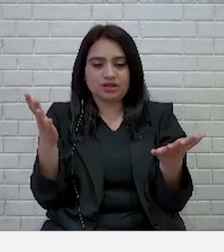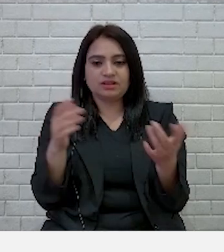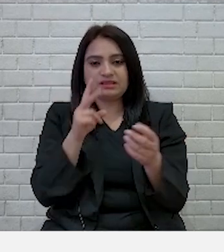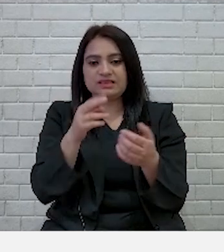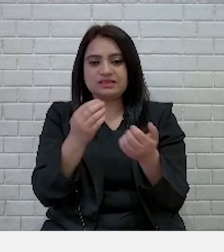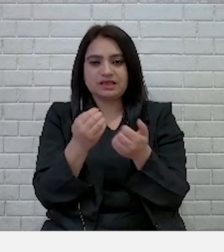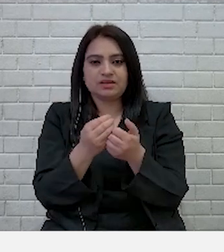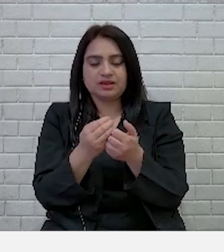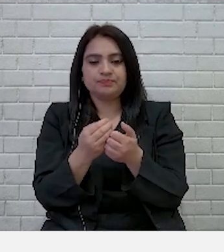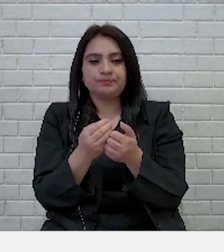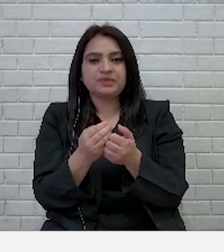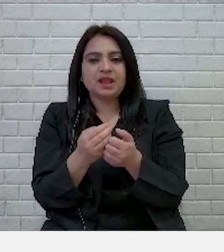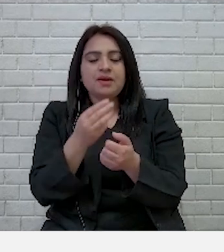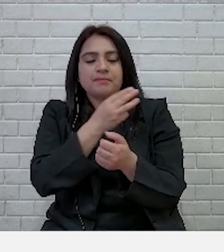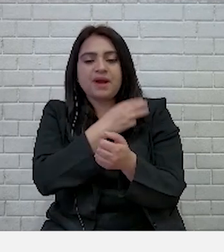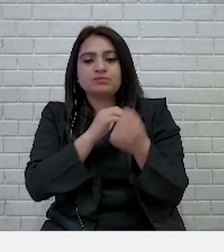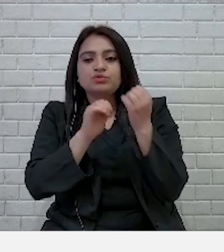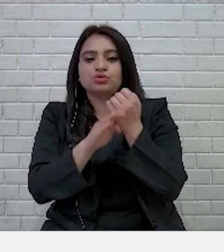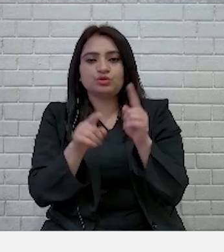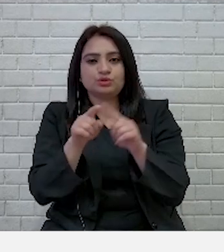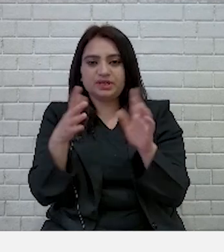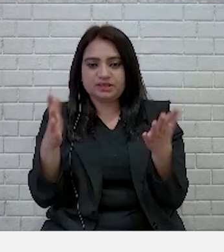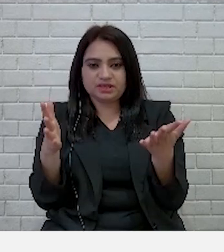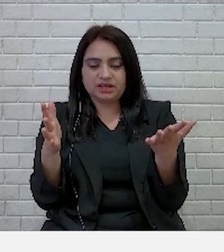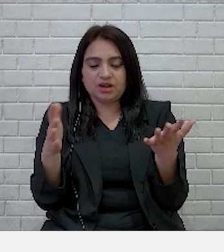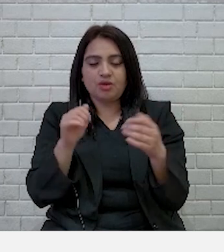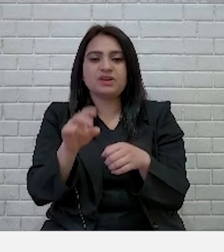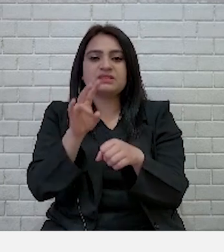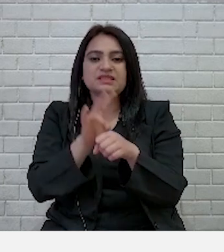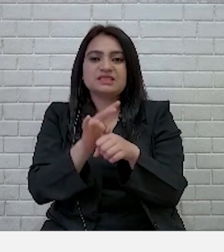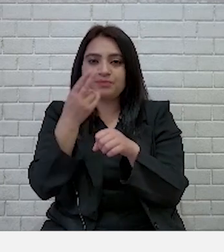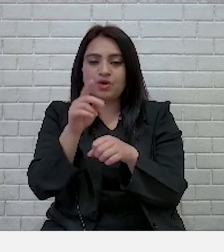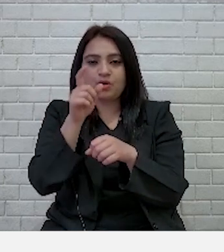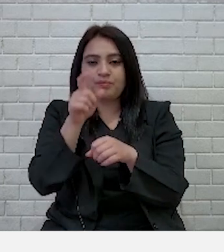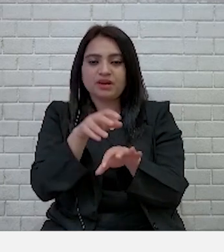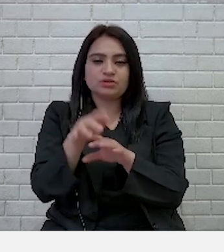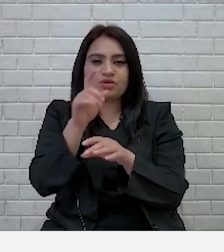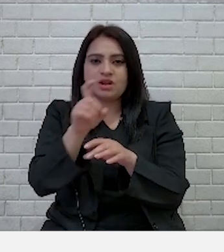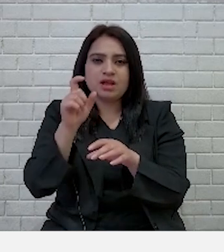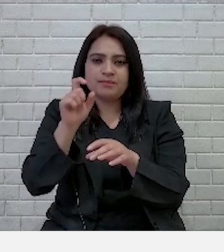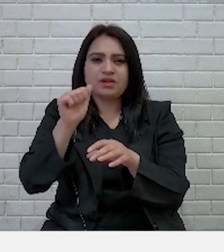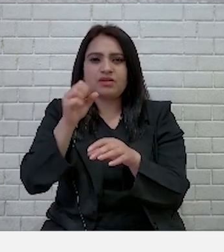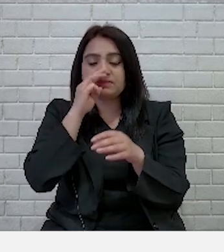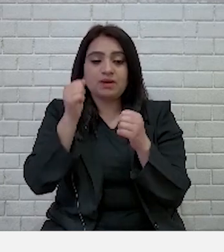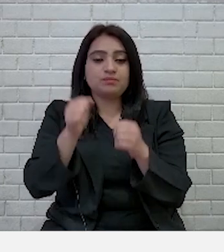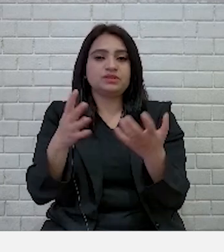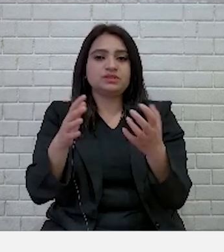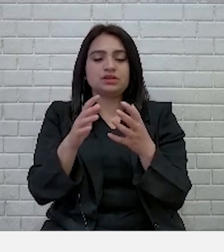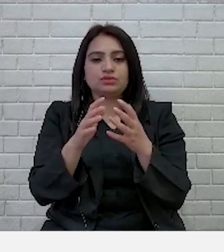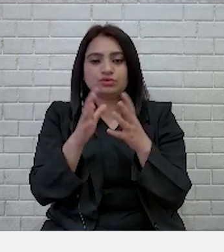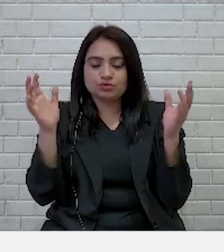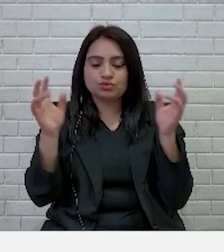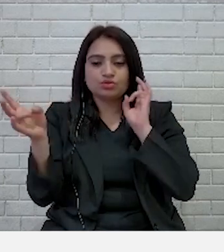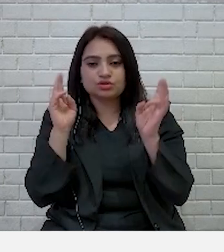someone who is skilled enough, they are not going to stay back in Nepal Gunj. They'll either move to bigger cities like Kathmandu, Biratnagar, Pokhara